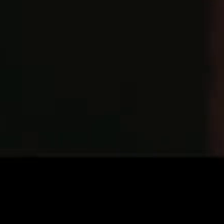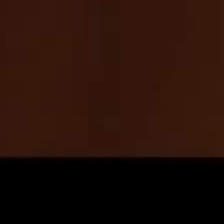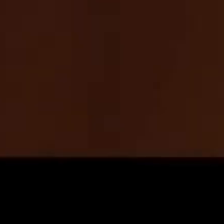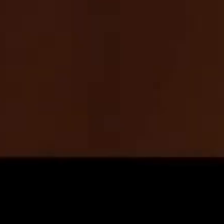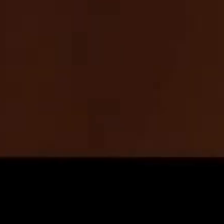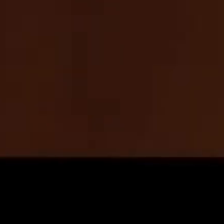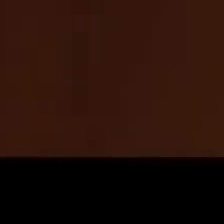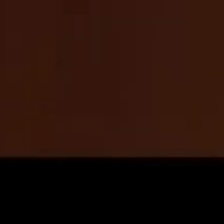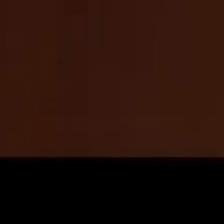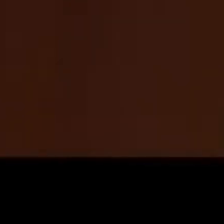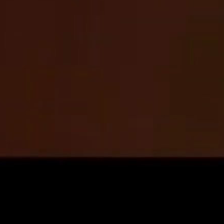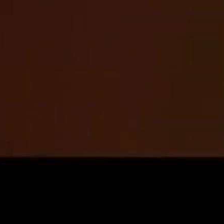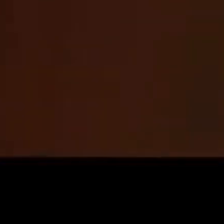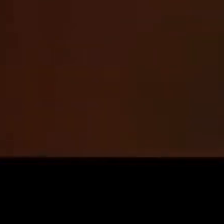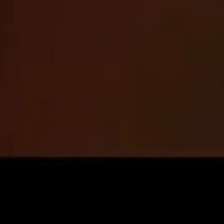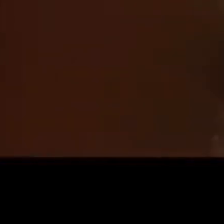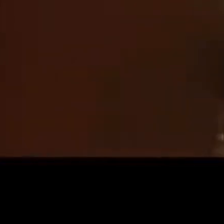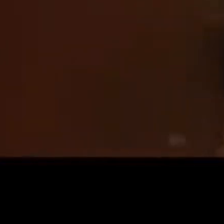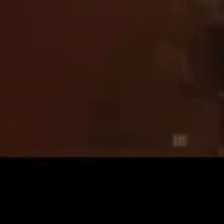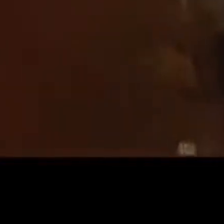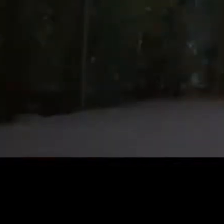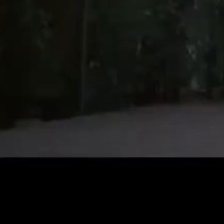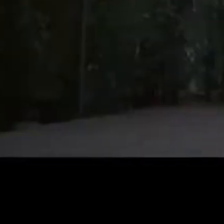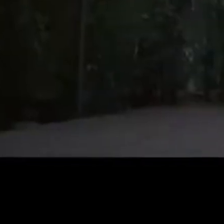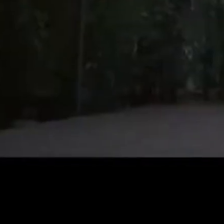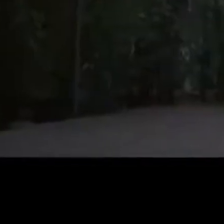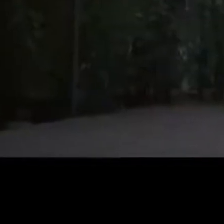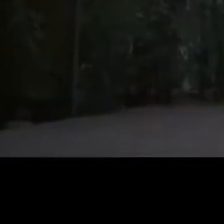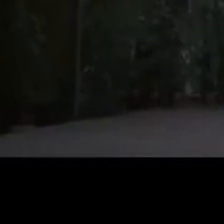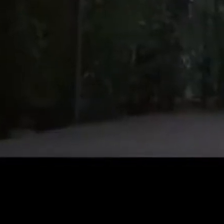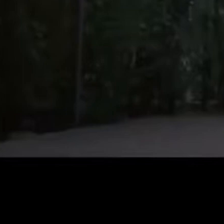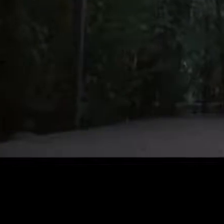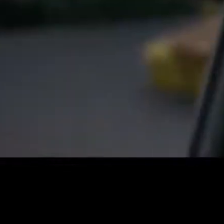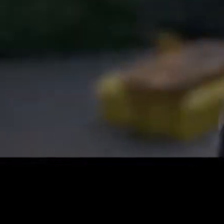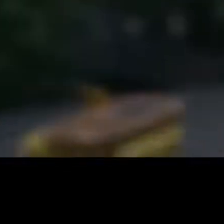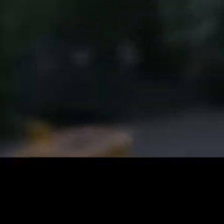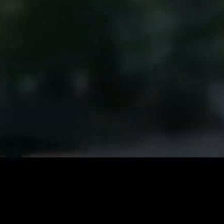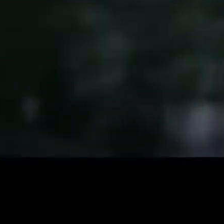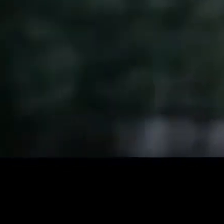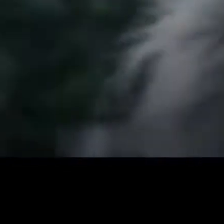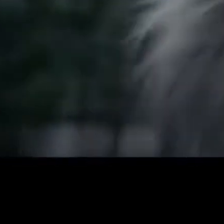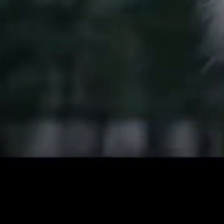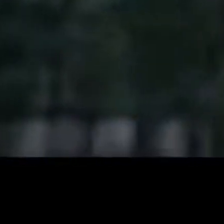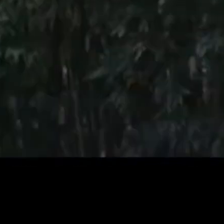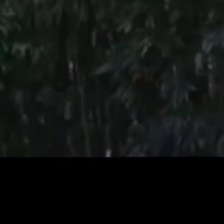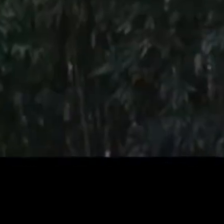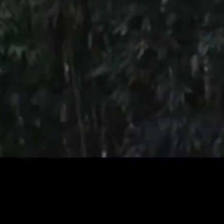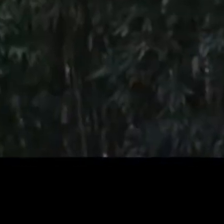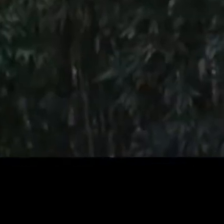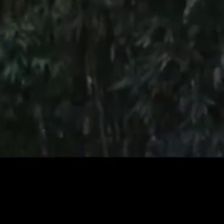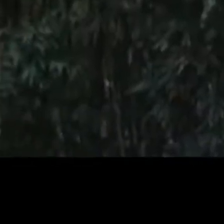Hey Mari, what you got for me? To find those who share our views, yet offer different perspectives.